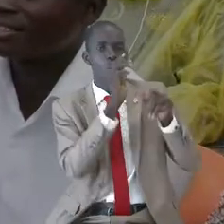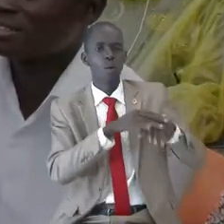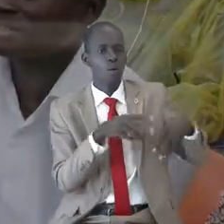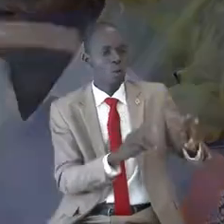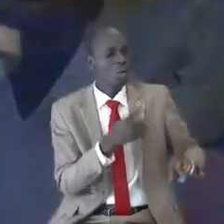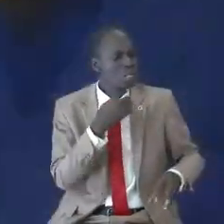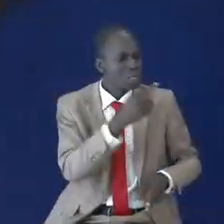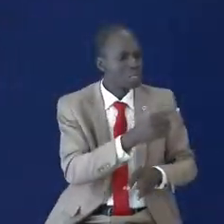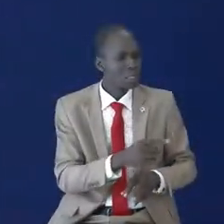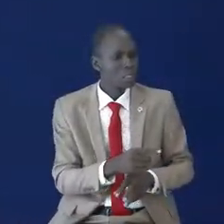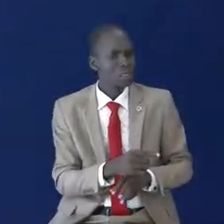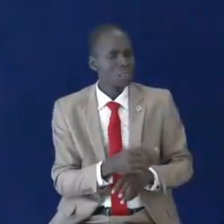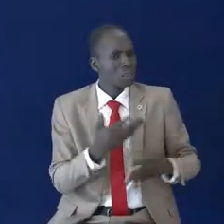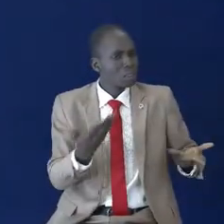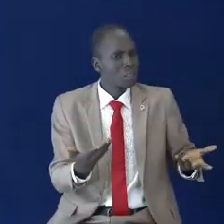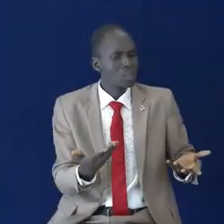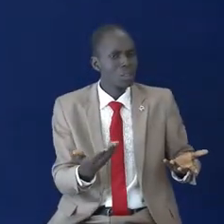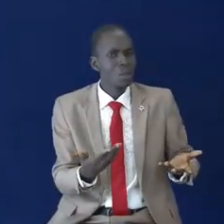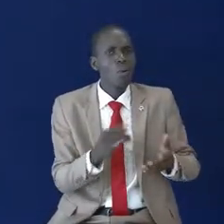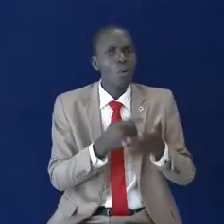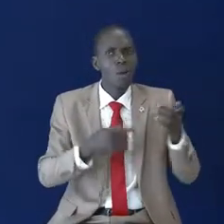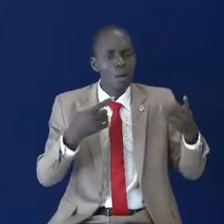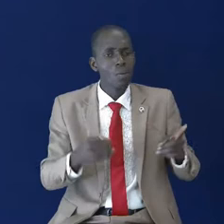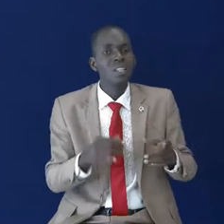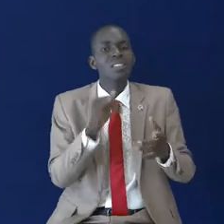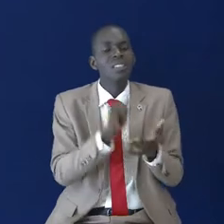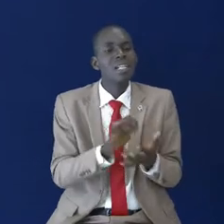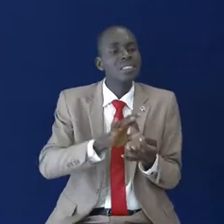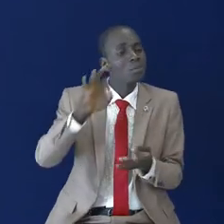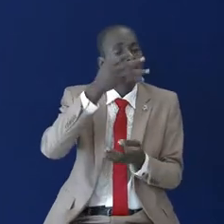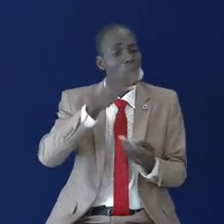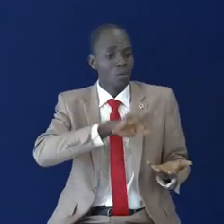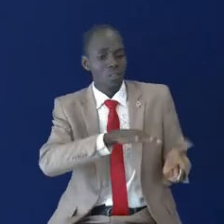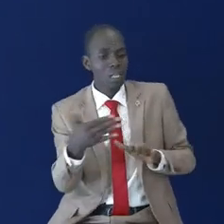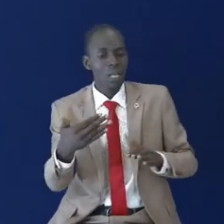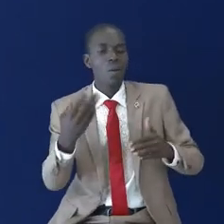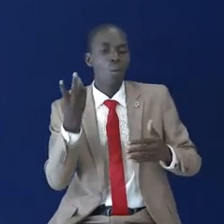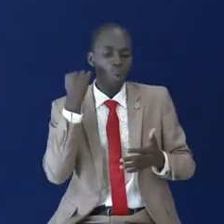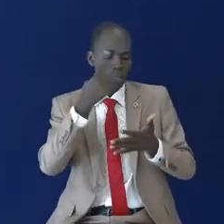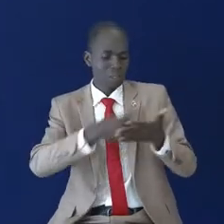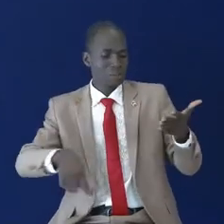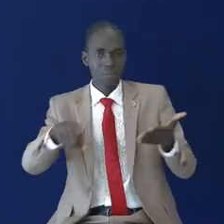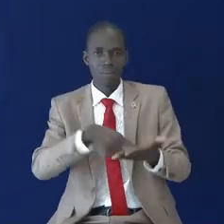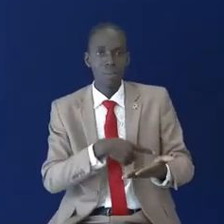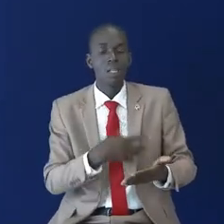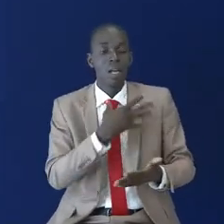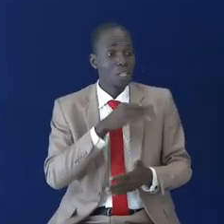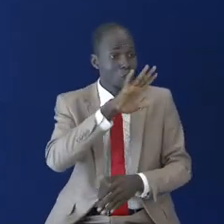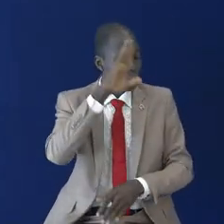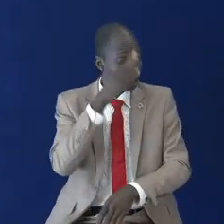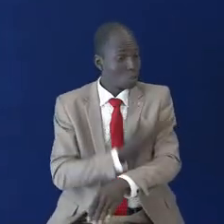and he said, things turned around. The spirit of death was canceled, and your son